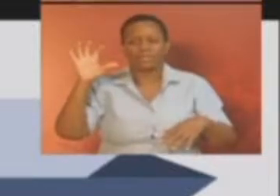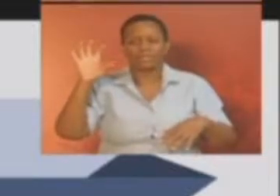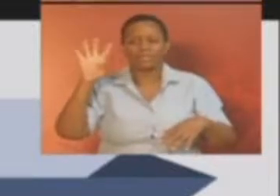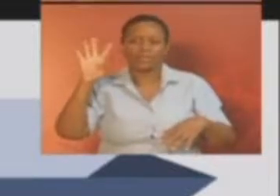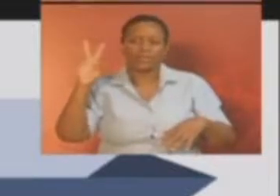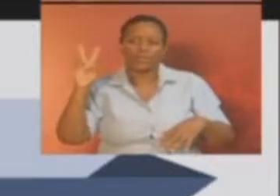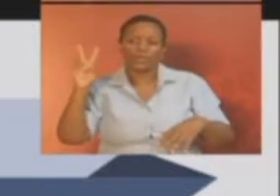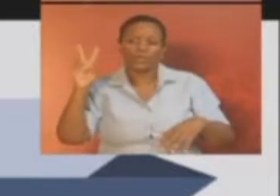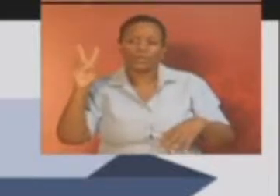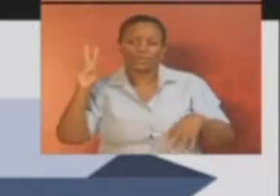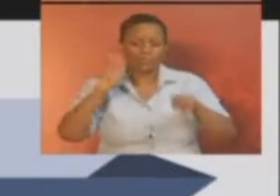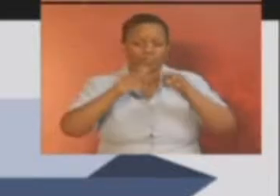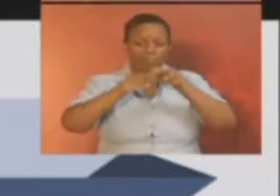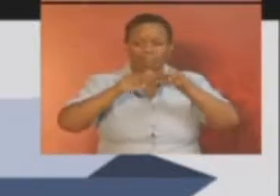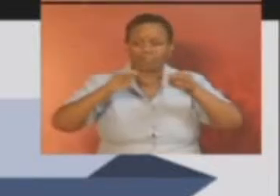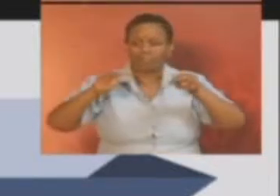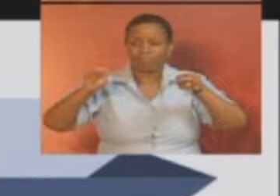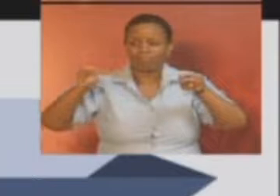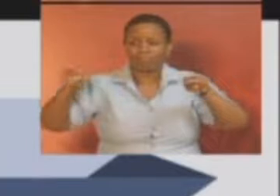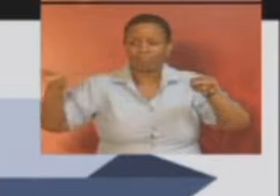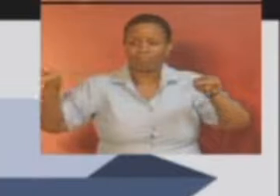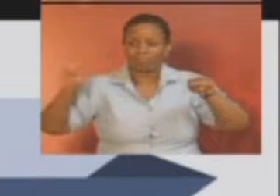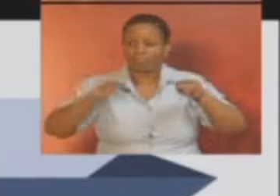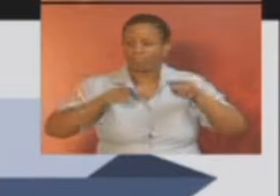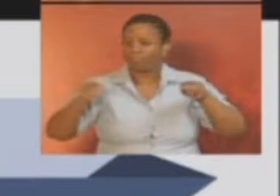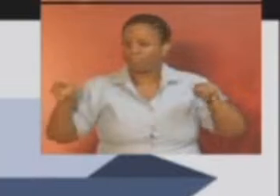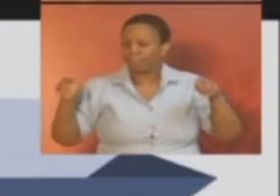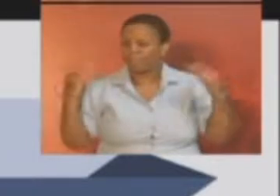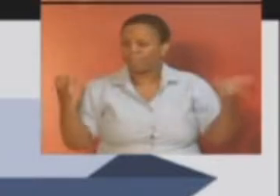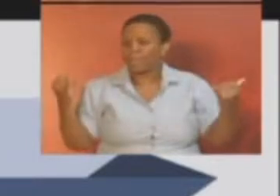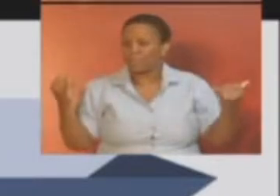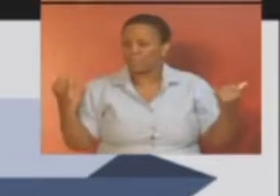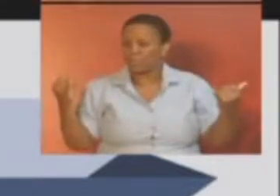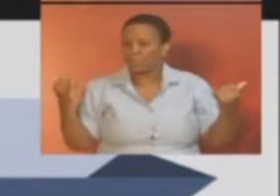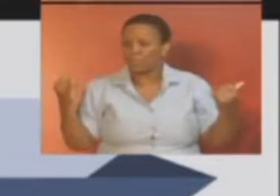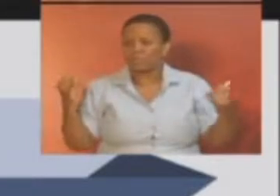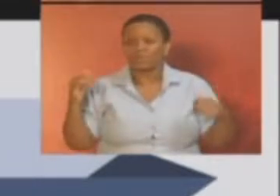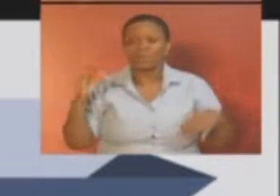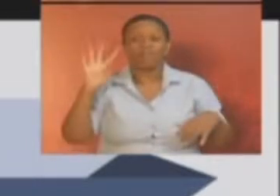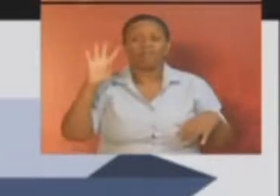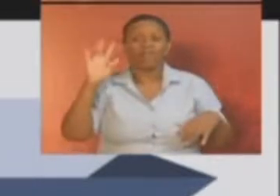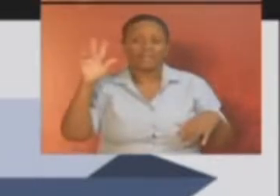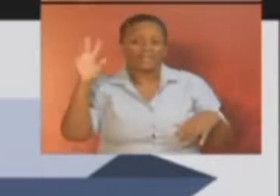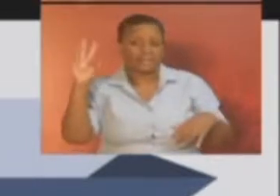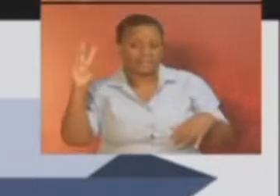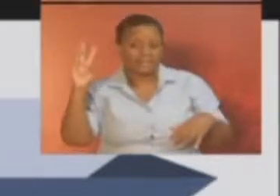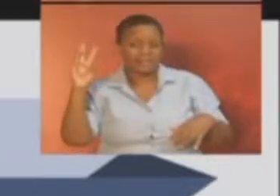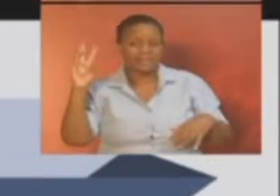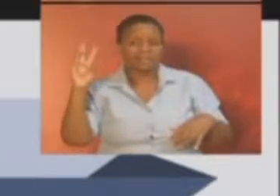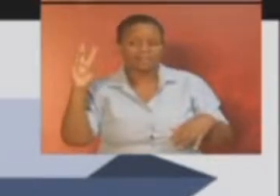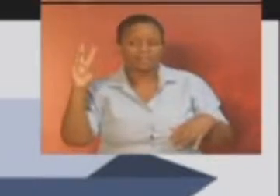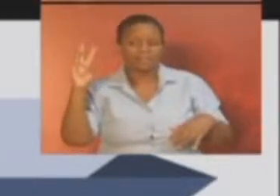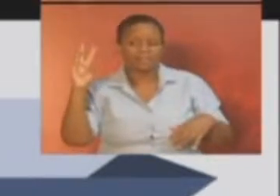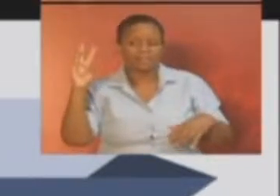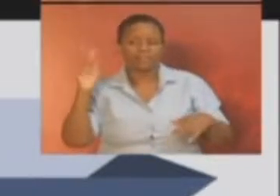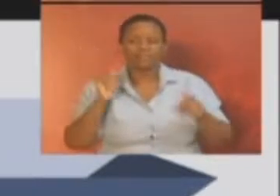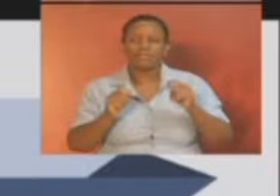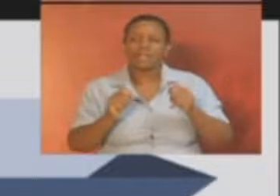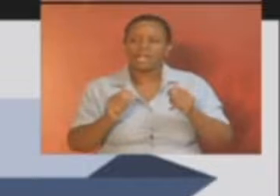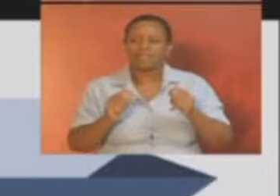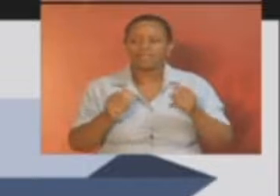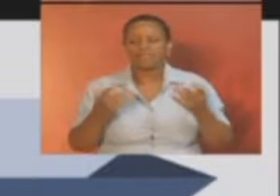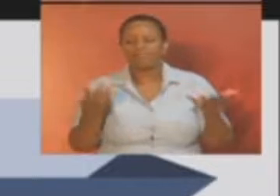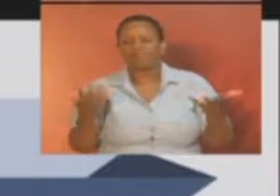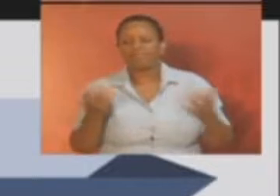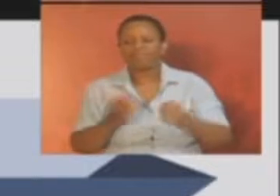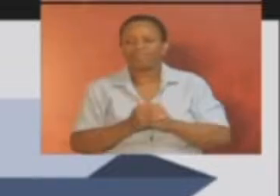and Tobago as of now, with 436 beds in Trinidad overall. Now, this is important for